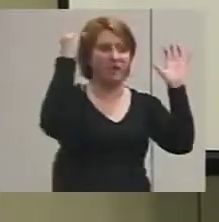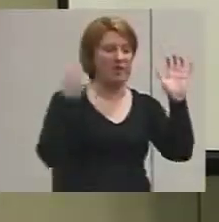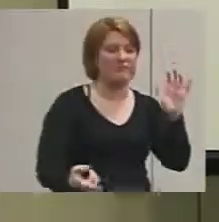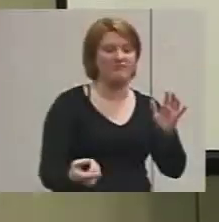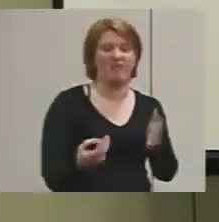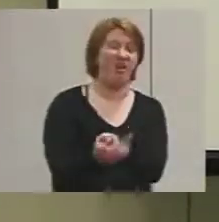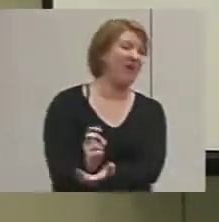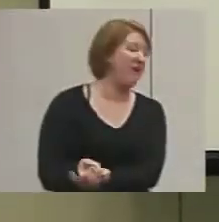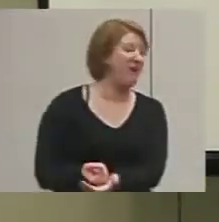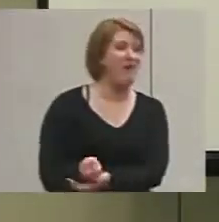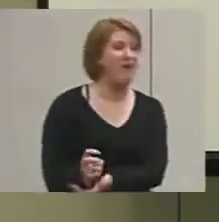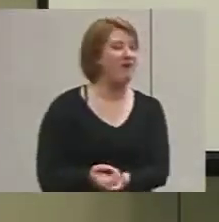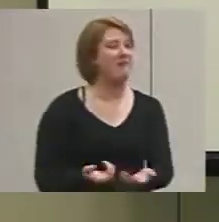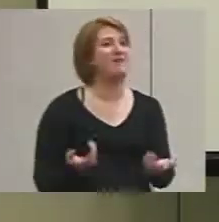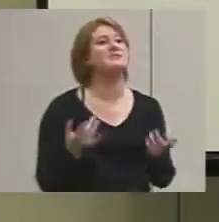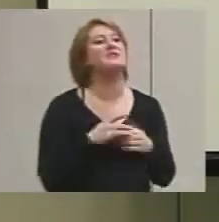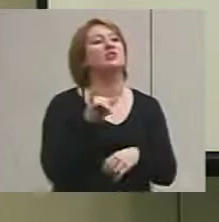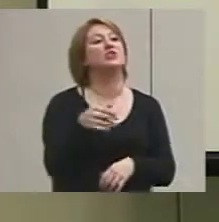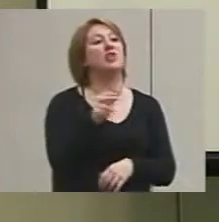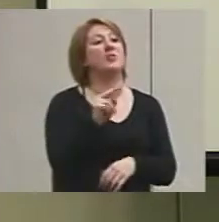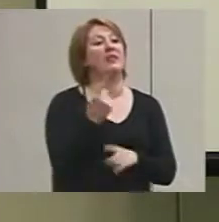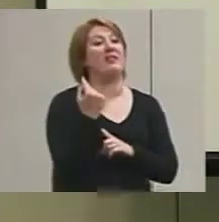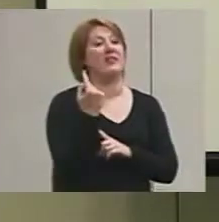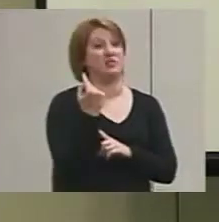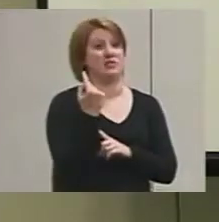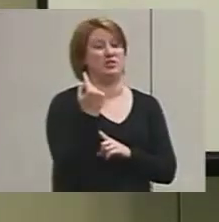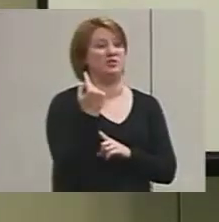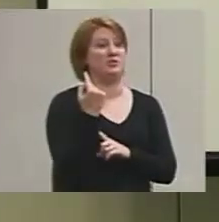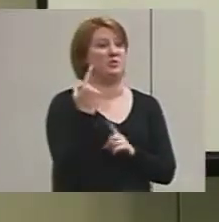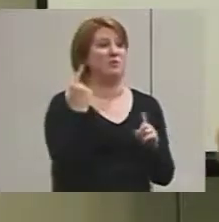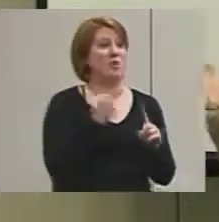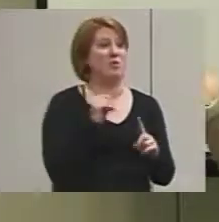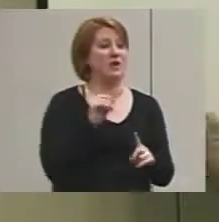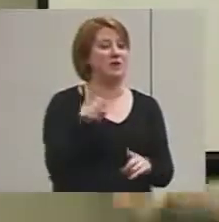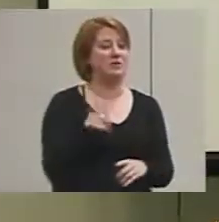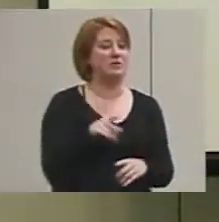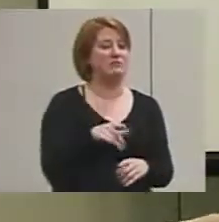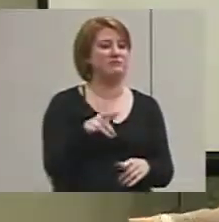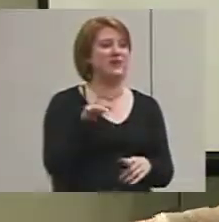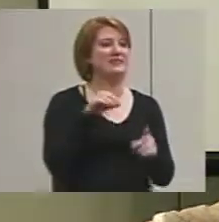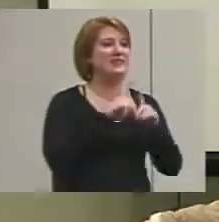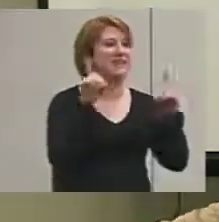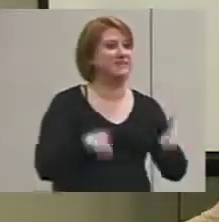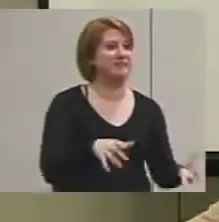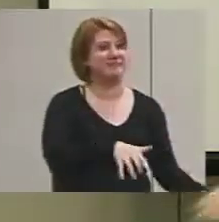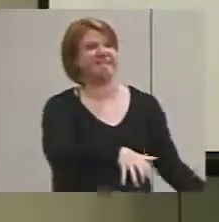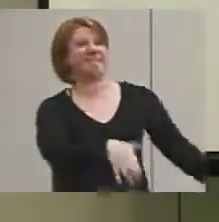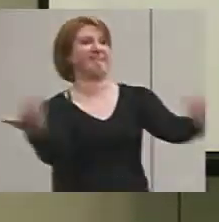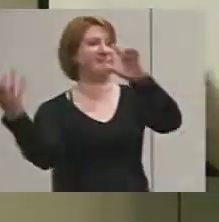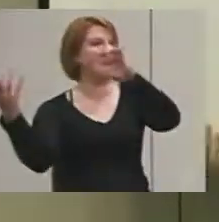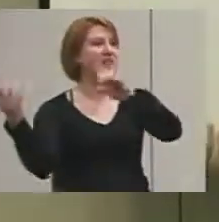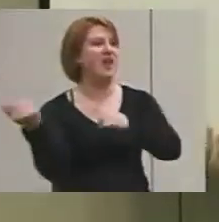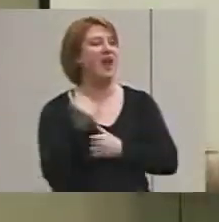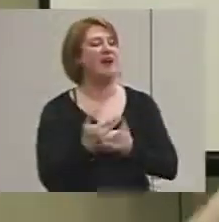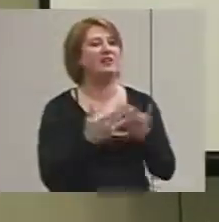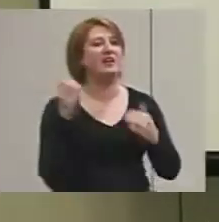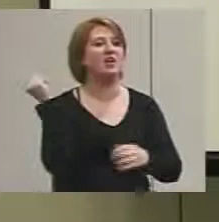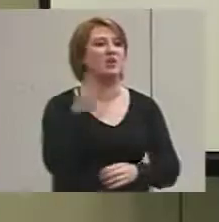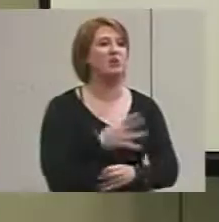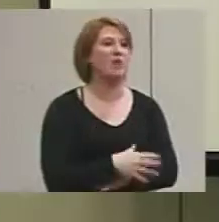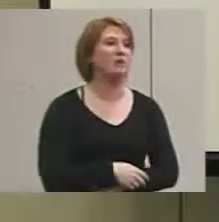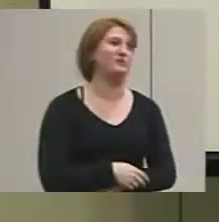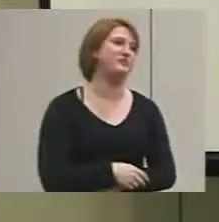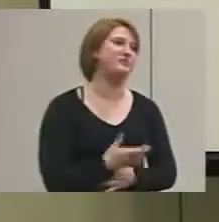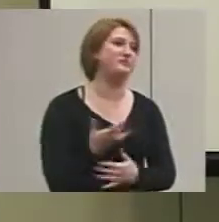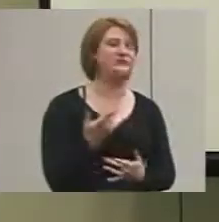It was in January of last year to the point where he would tip over desks and anything that he could get his hands on, destroy